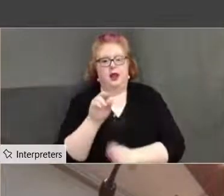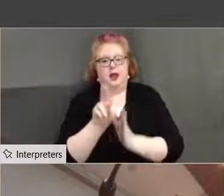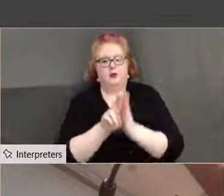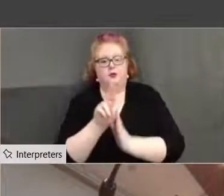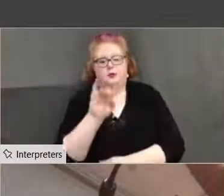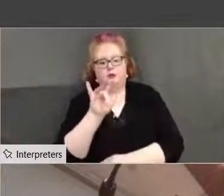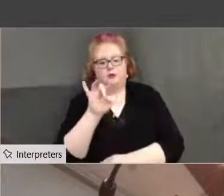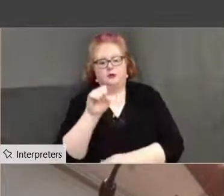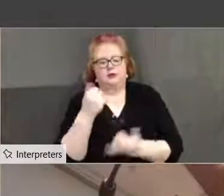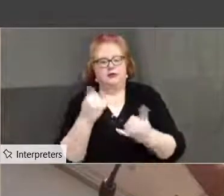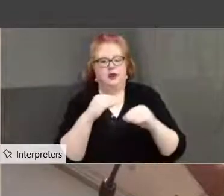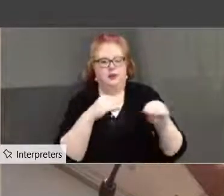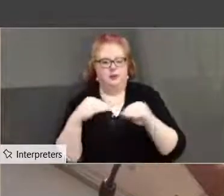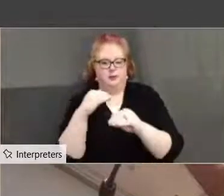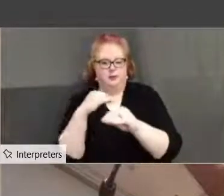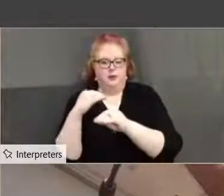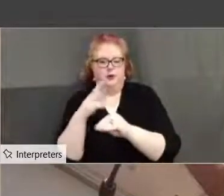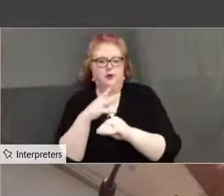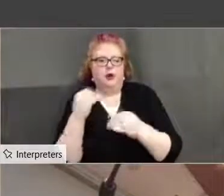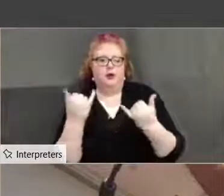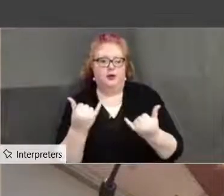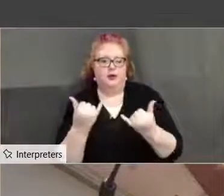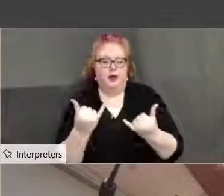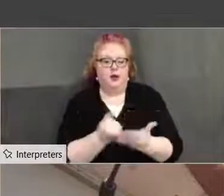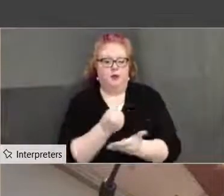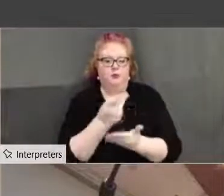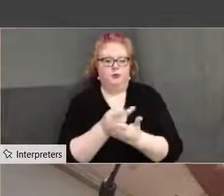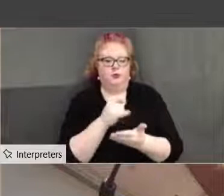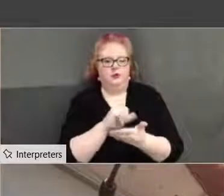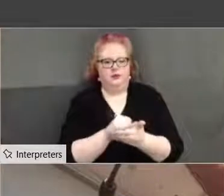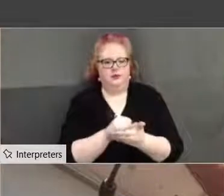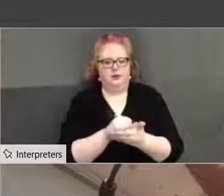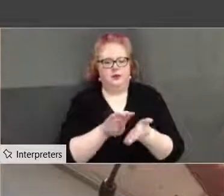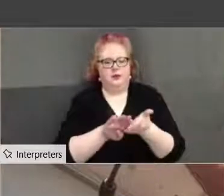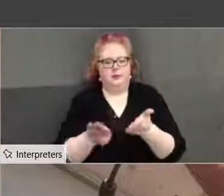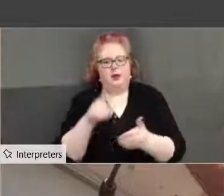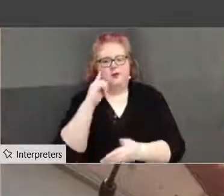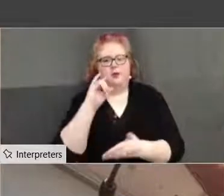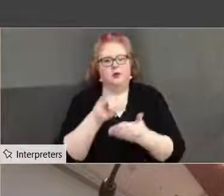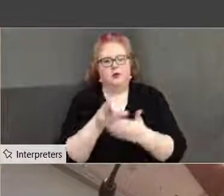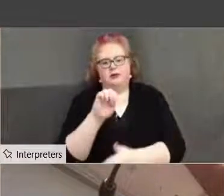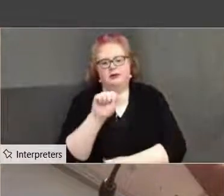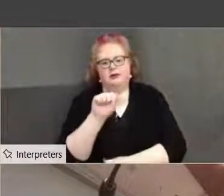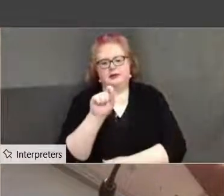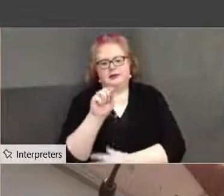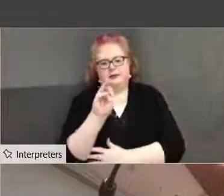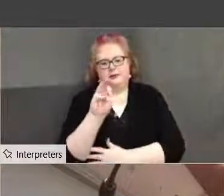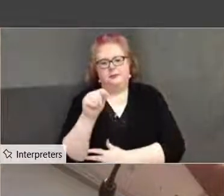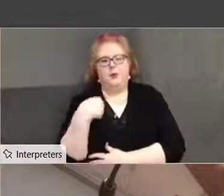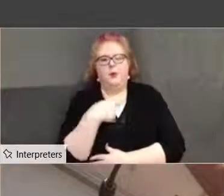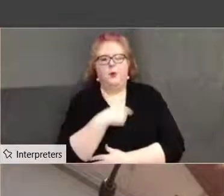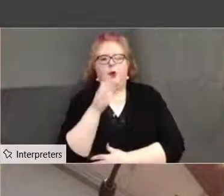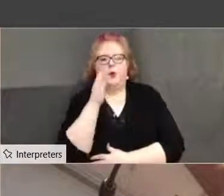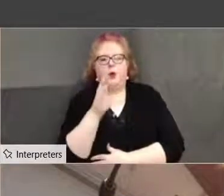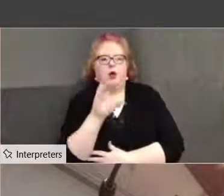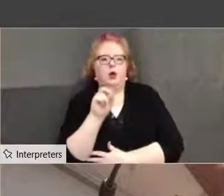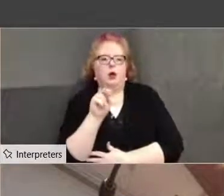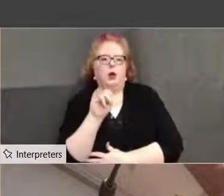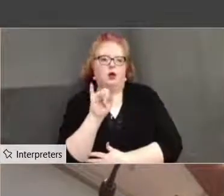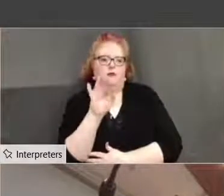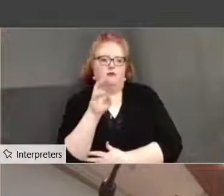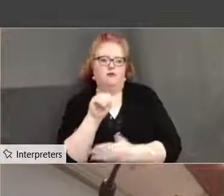utilities approved of this abandonment for this easement. So that is the location. We will confirm that address on there. The legal